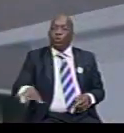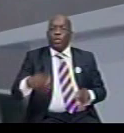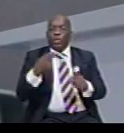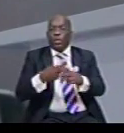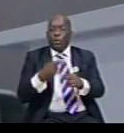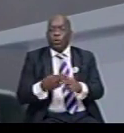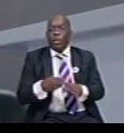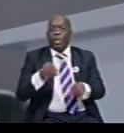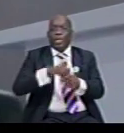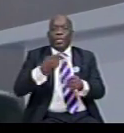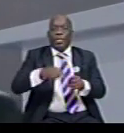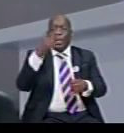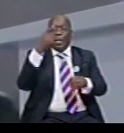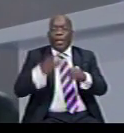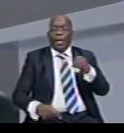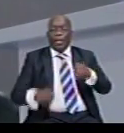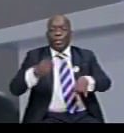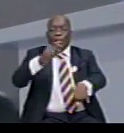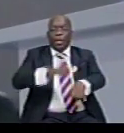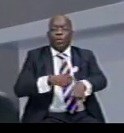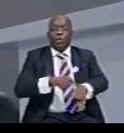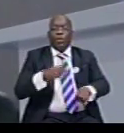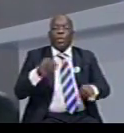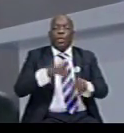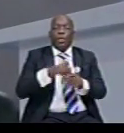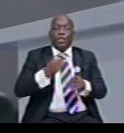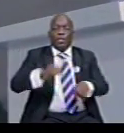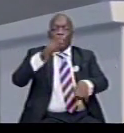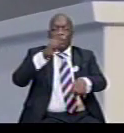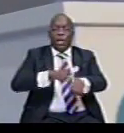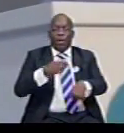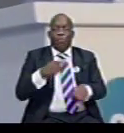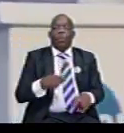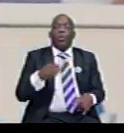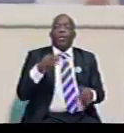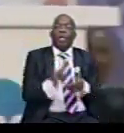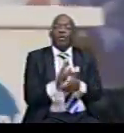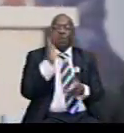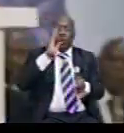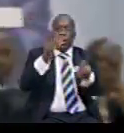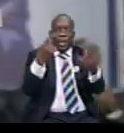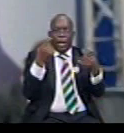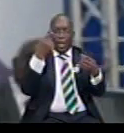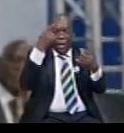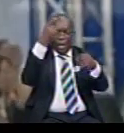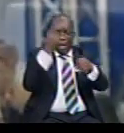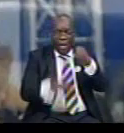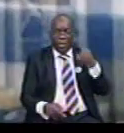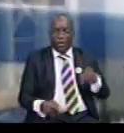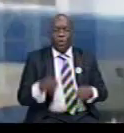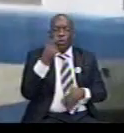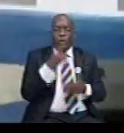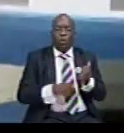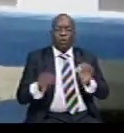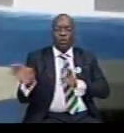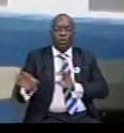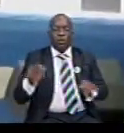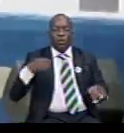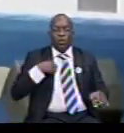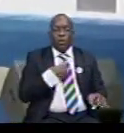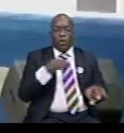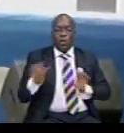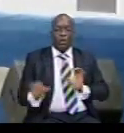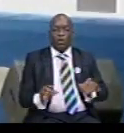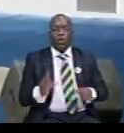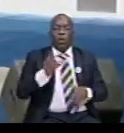the period of the end time. What are we going to do? Look at verse